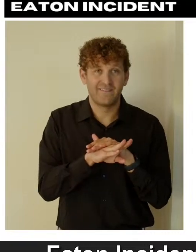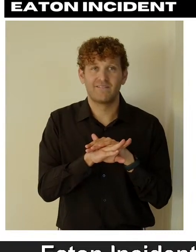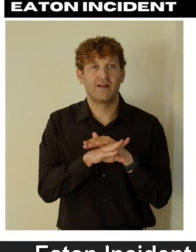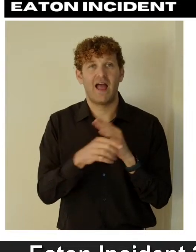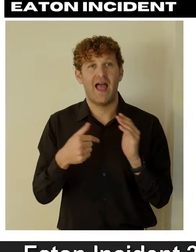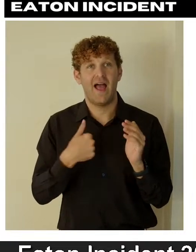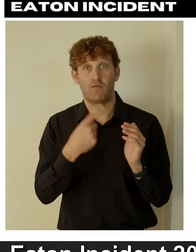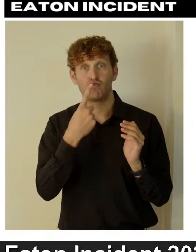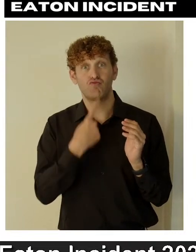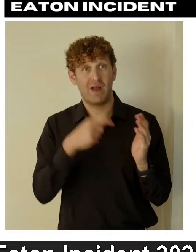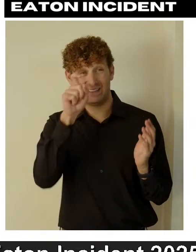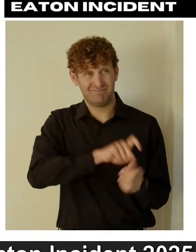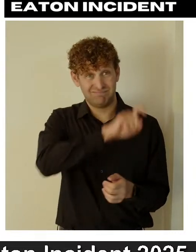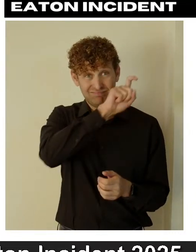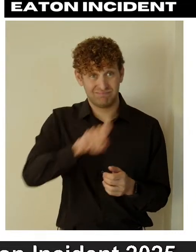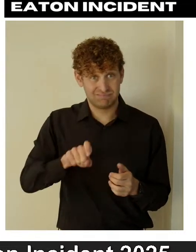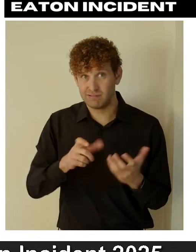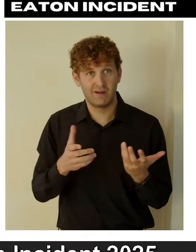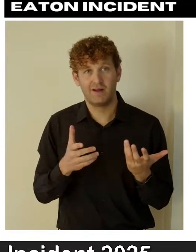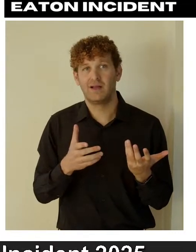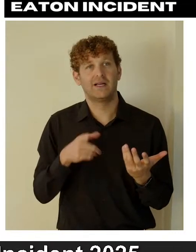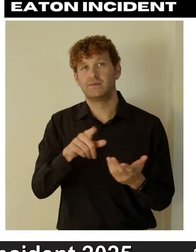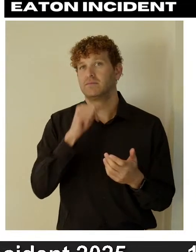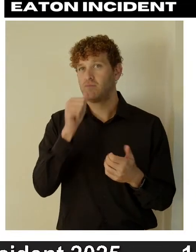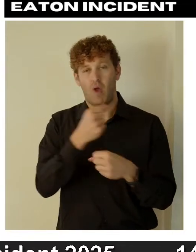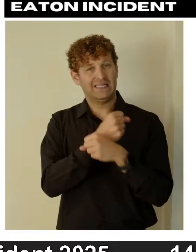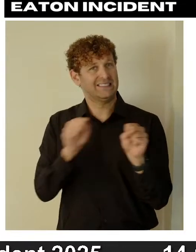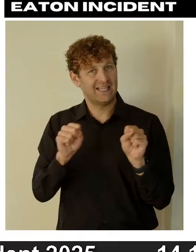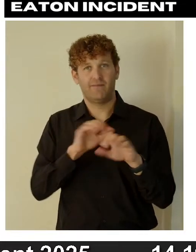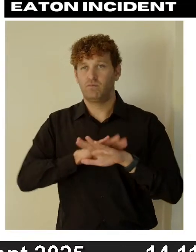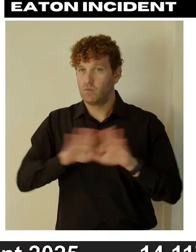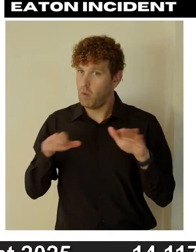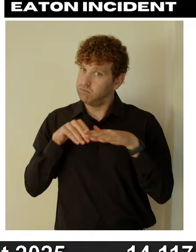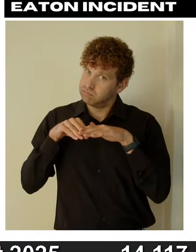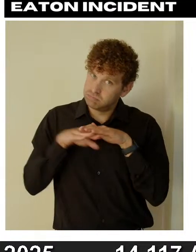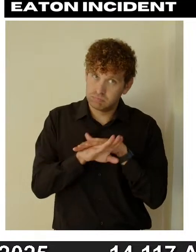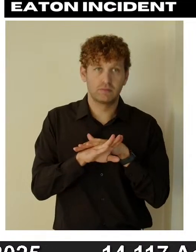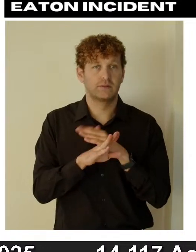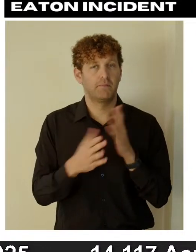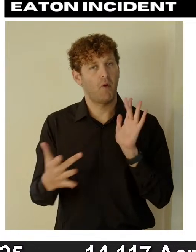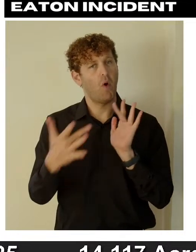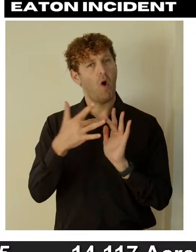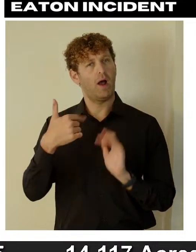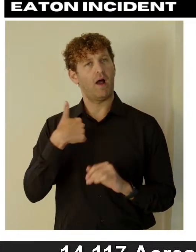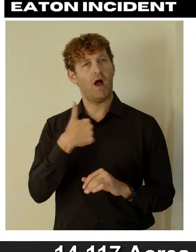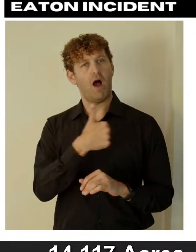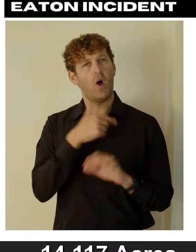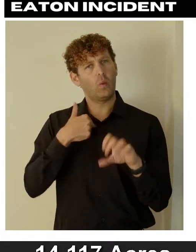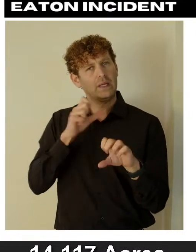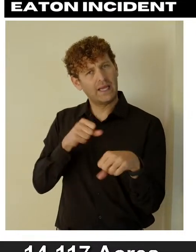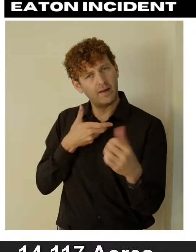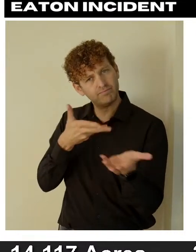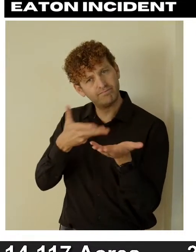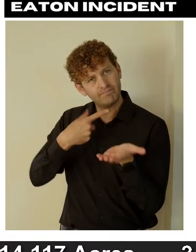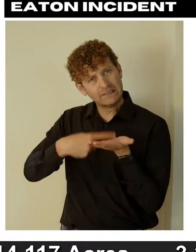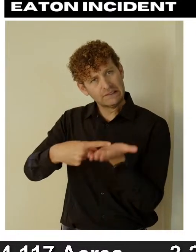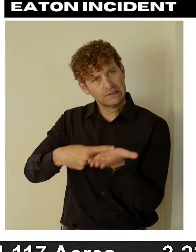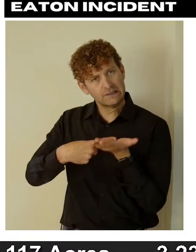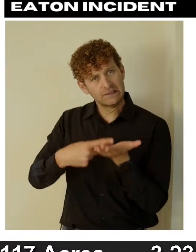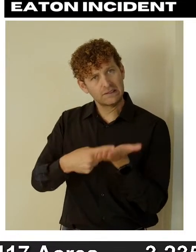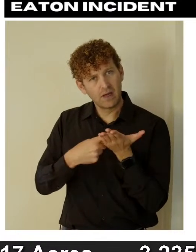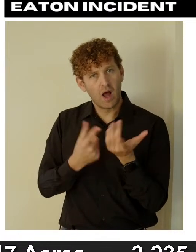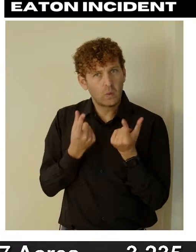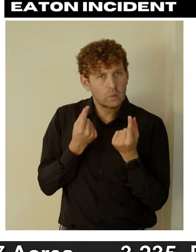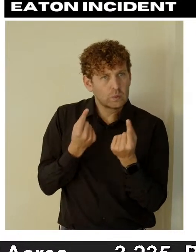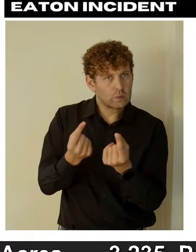not safe and you shouldn't enter it. If that happens, please contact us because we want to talk through that with you. We can talk about it. It's possible we can work with you to figure out